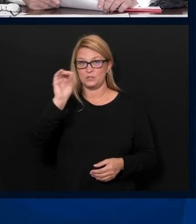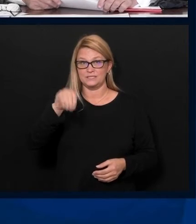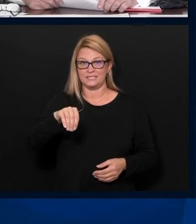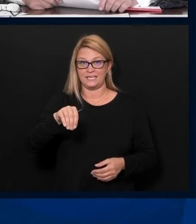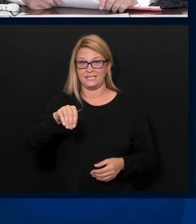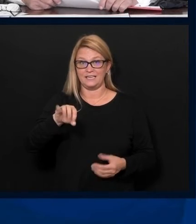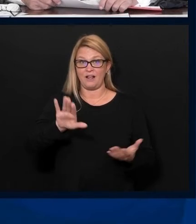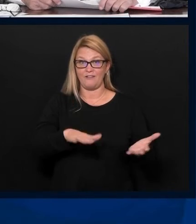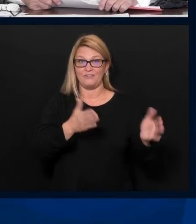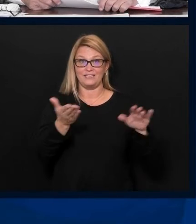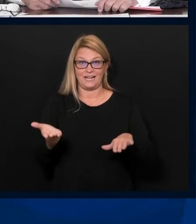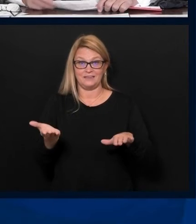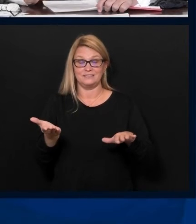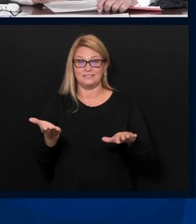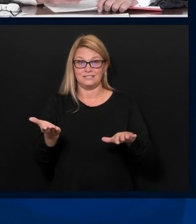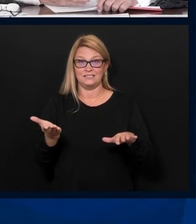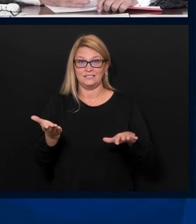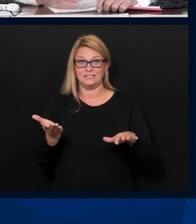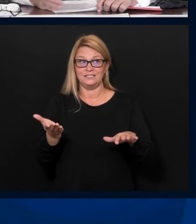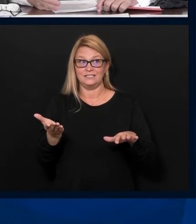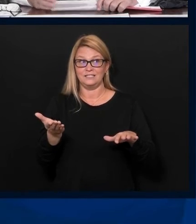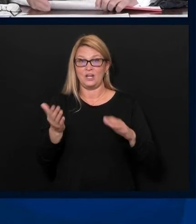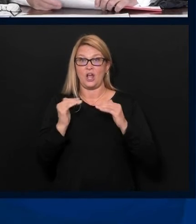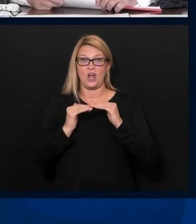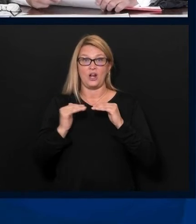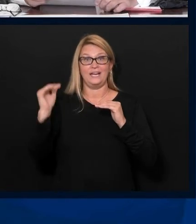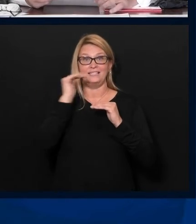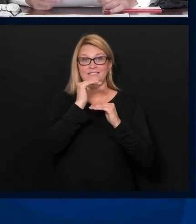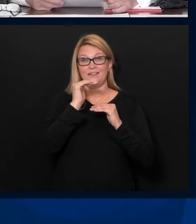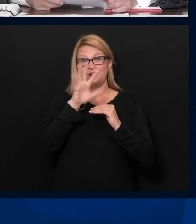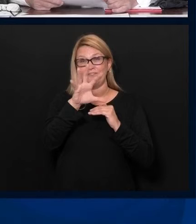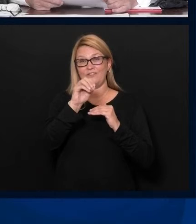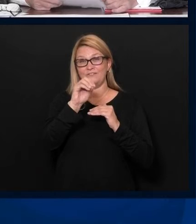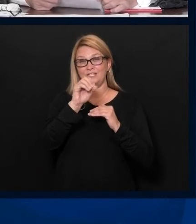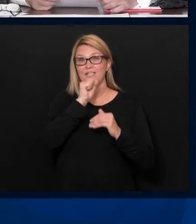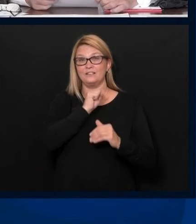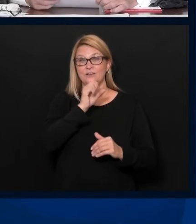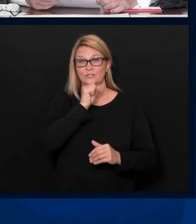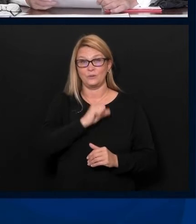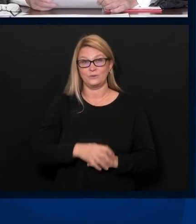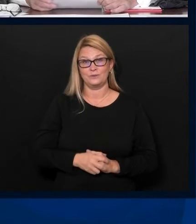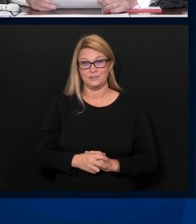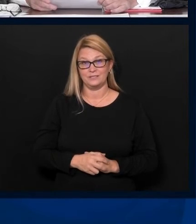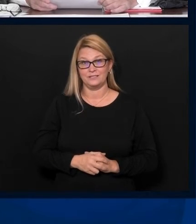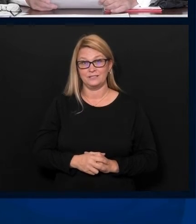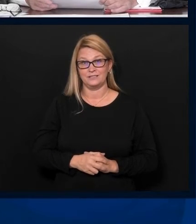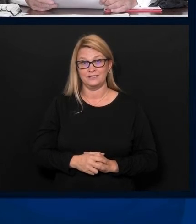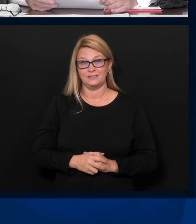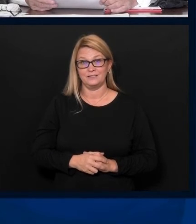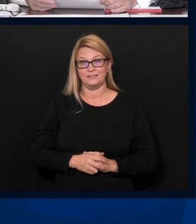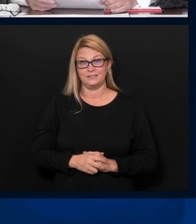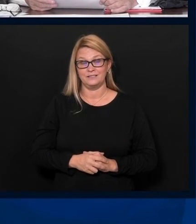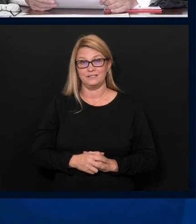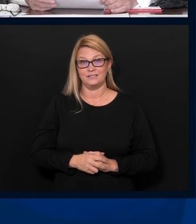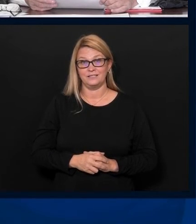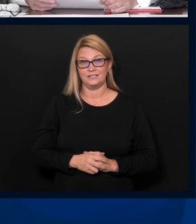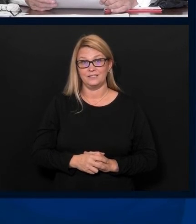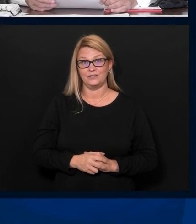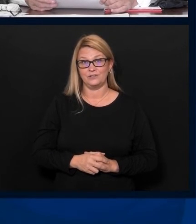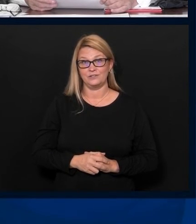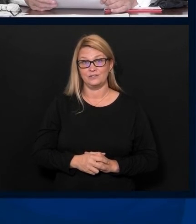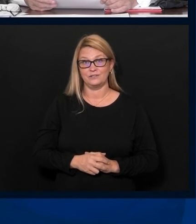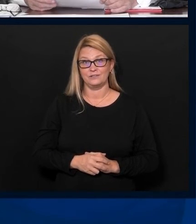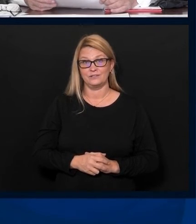97% of the deaths are in excess of 50 years of age. And so, like I